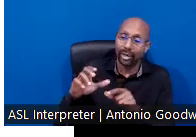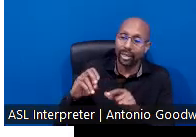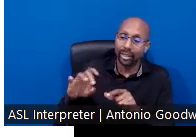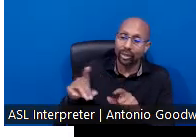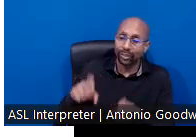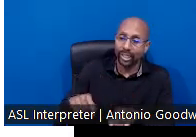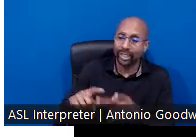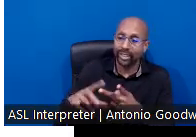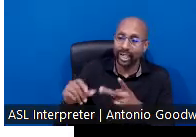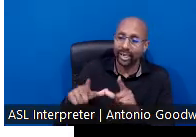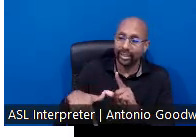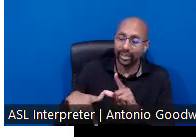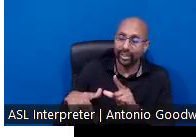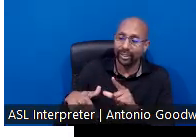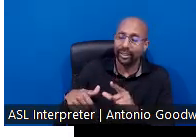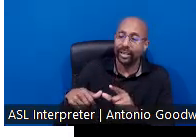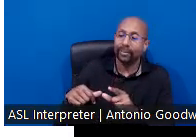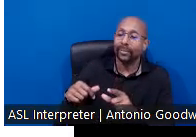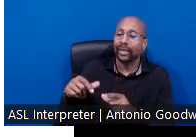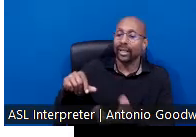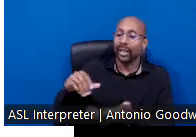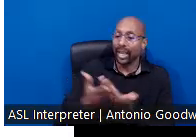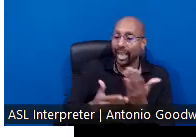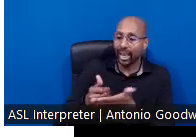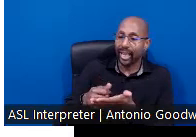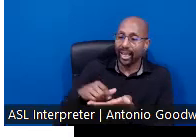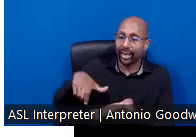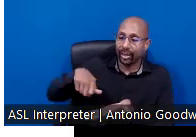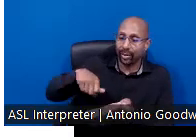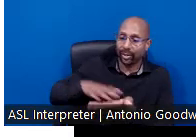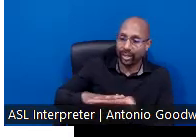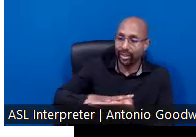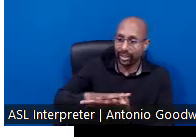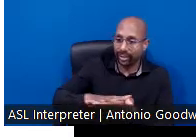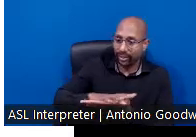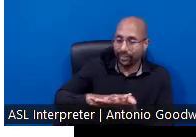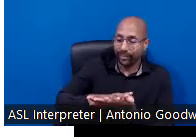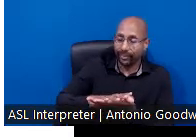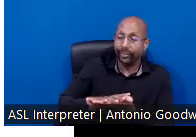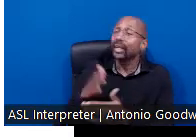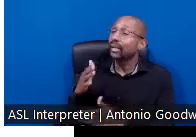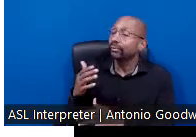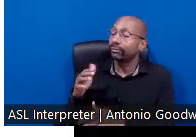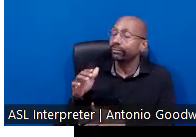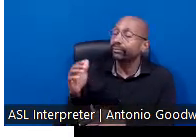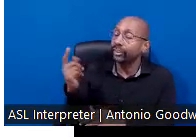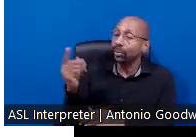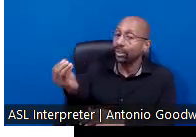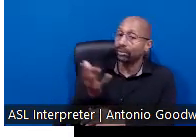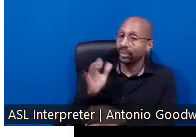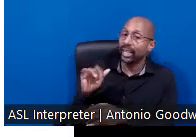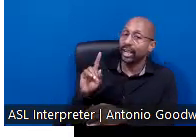had this question before, Lena, and thank you for bringing it up again. So we don't necessarily have a